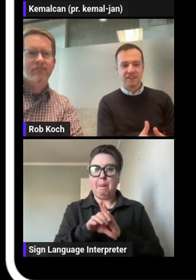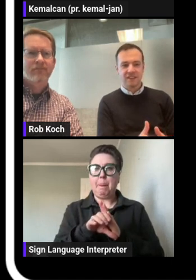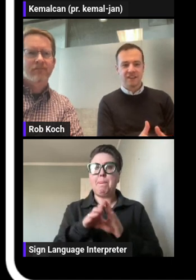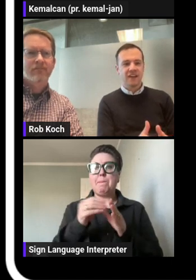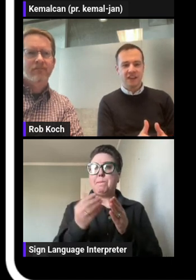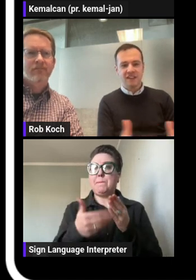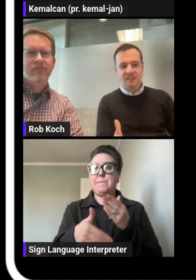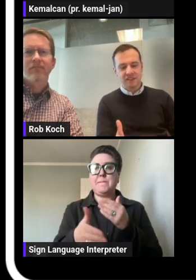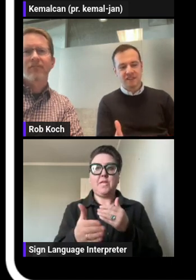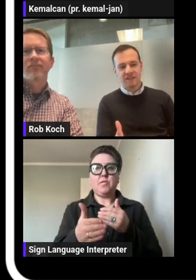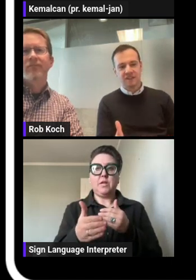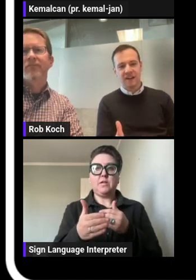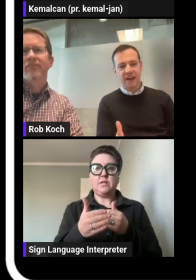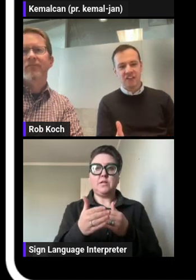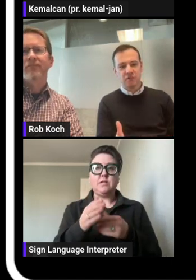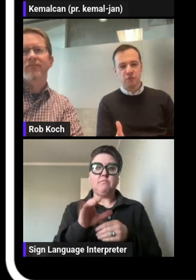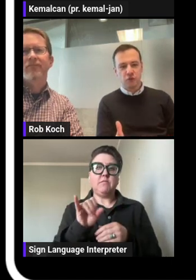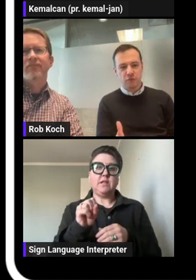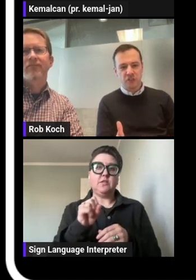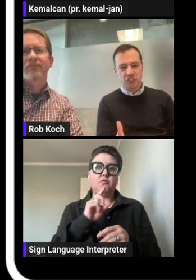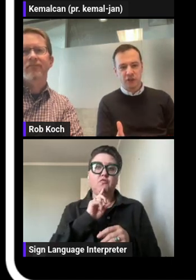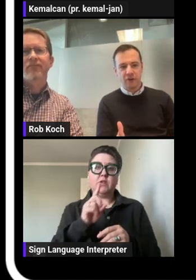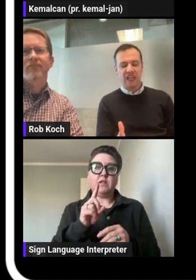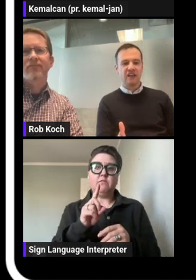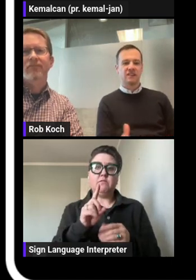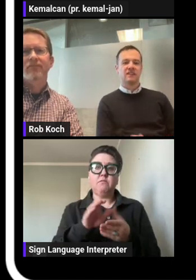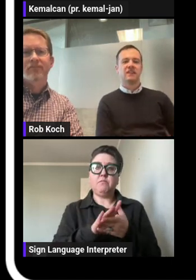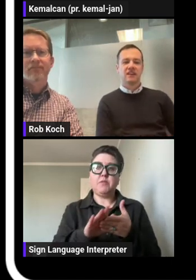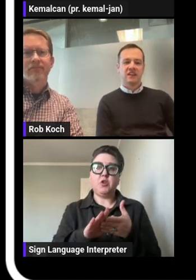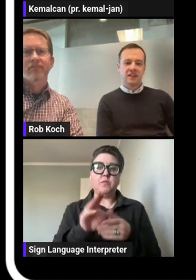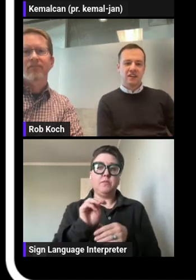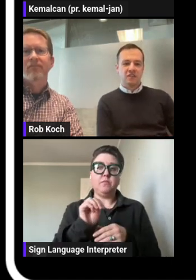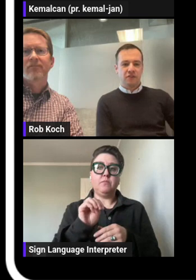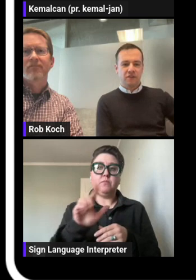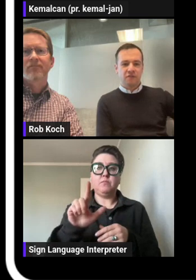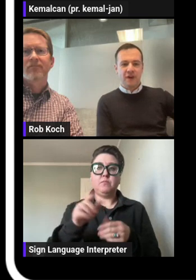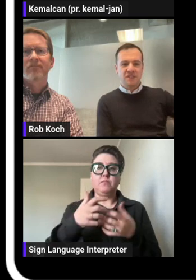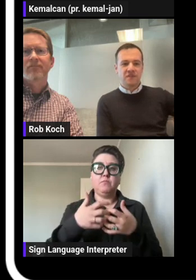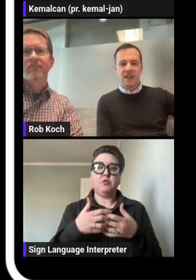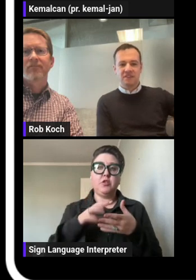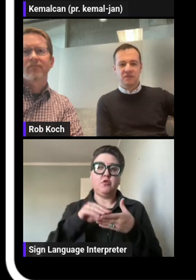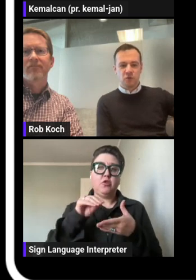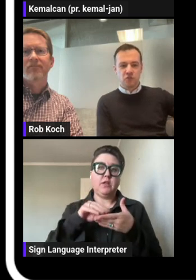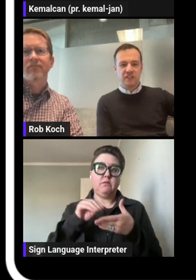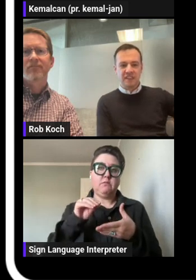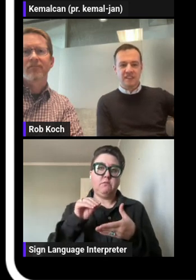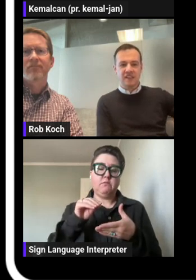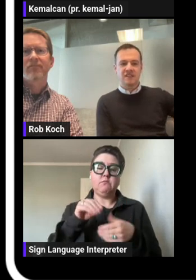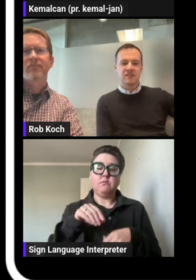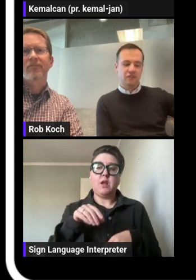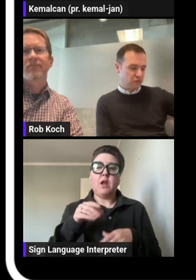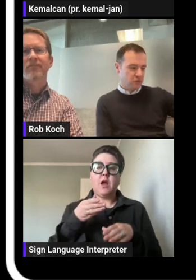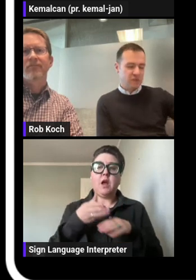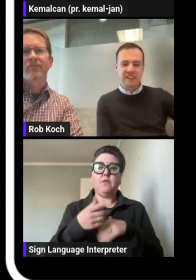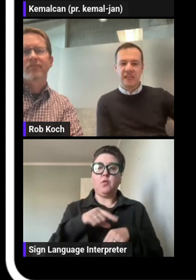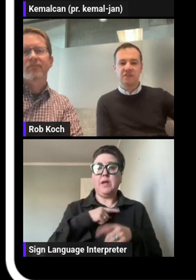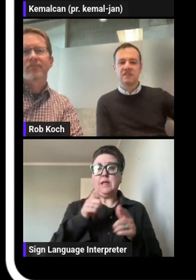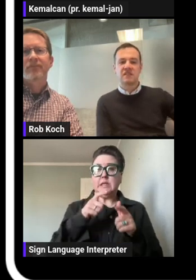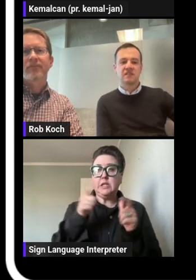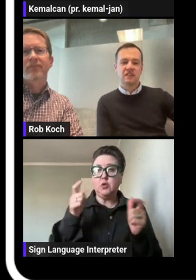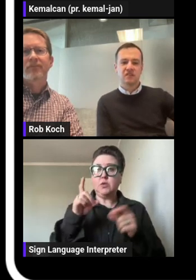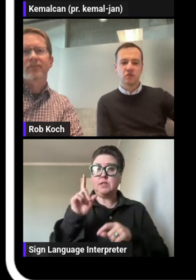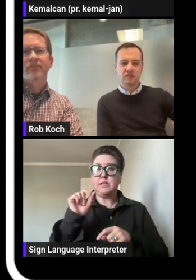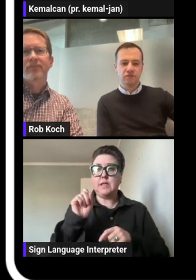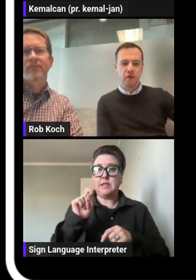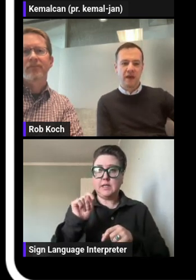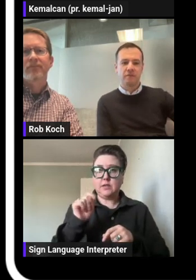rest is actually pure machine learning. Once we have the huge data sets, of course, we saved